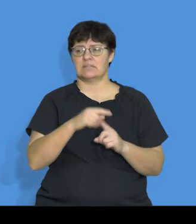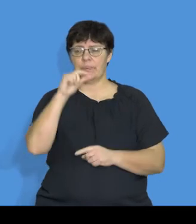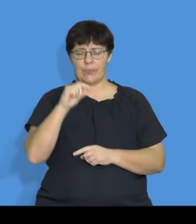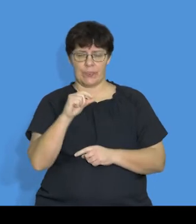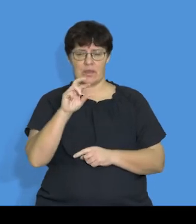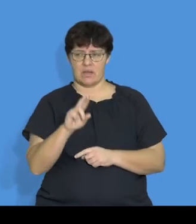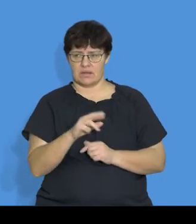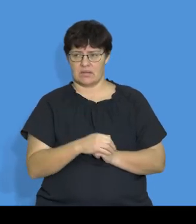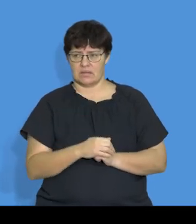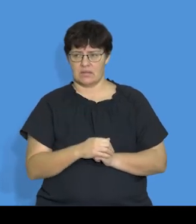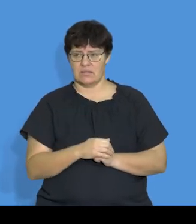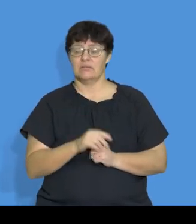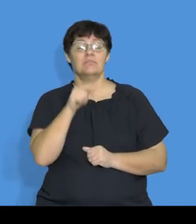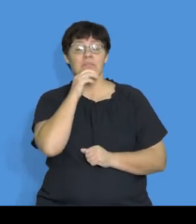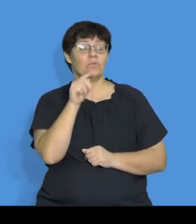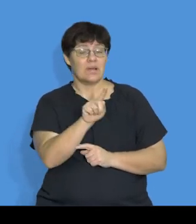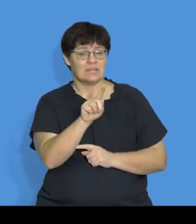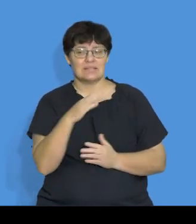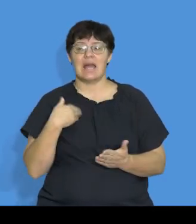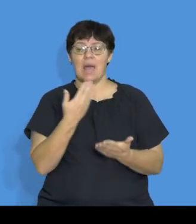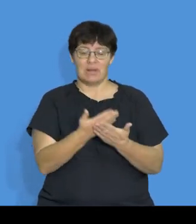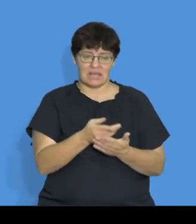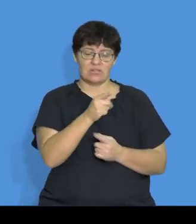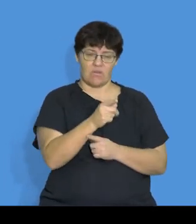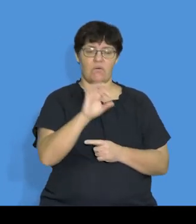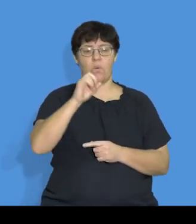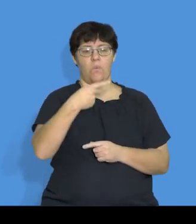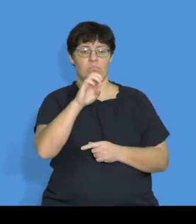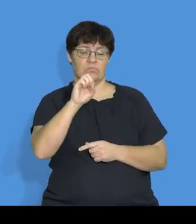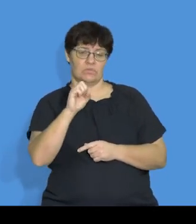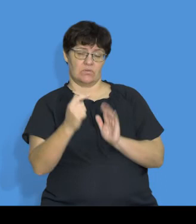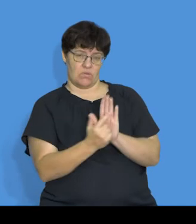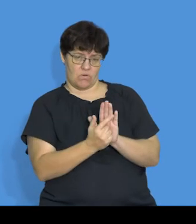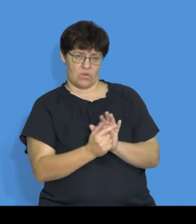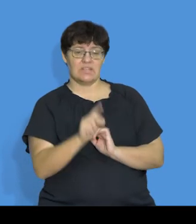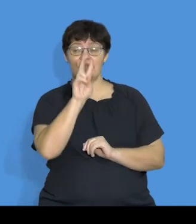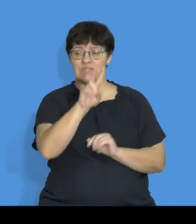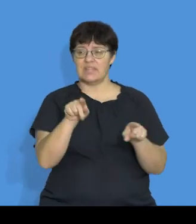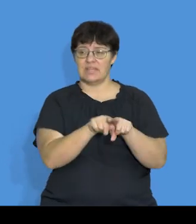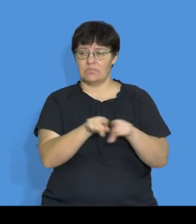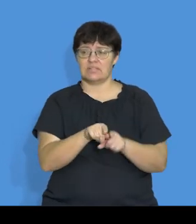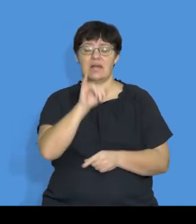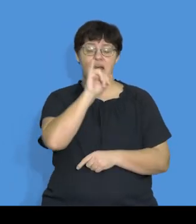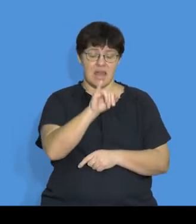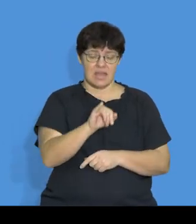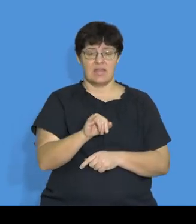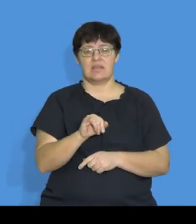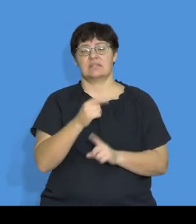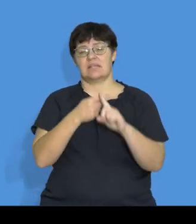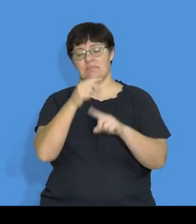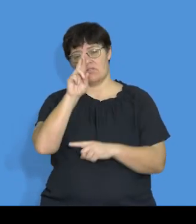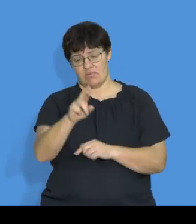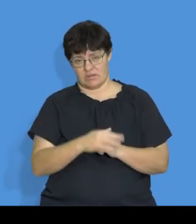r is actually an application of the Ohm's law, which is V is equals to I multiplied by R,